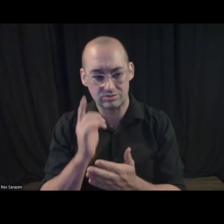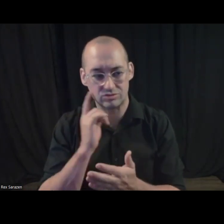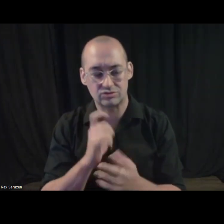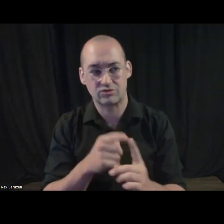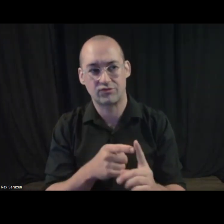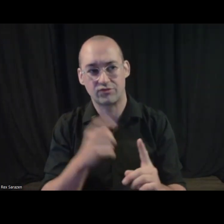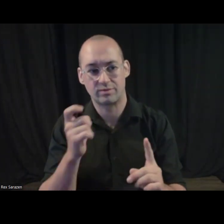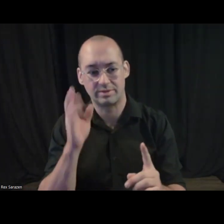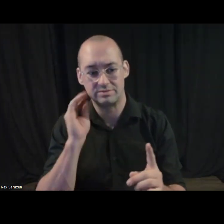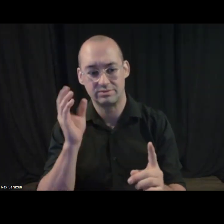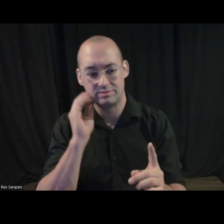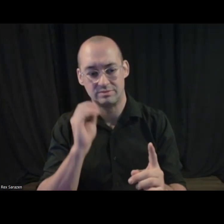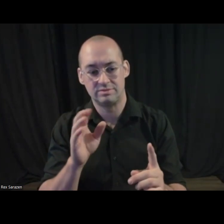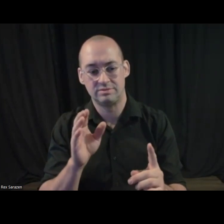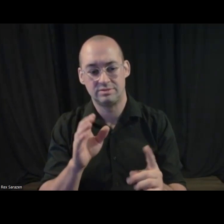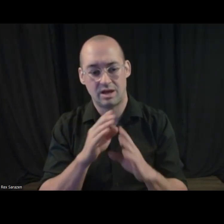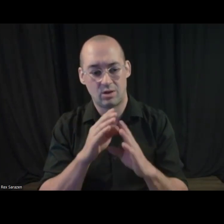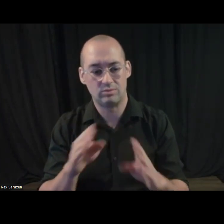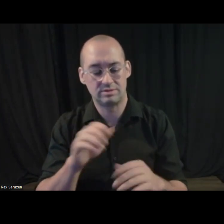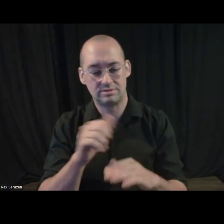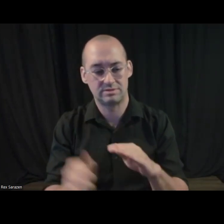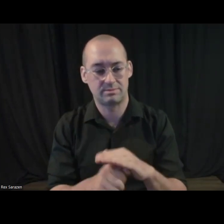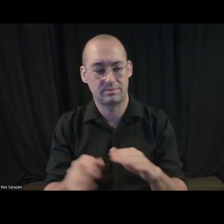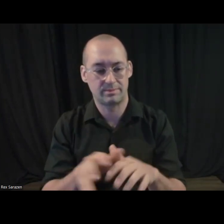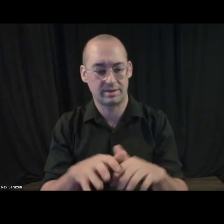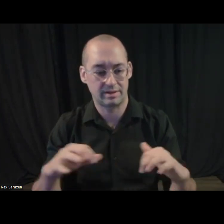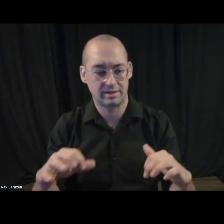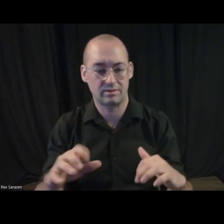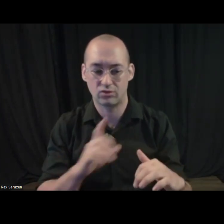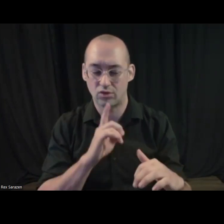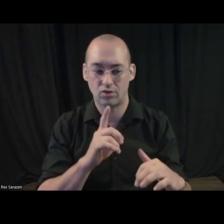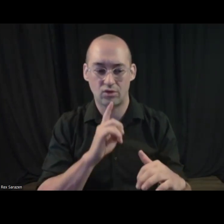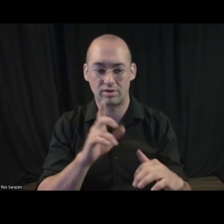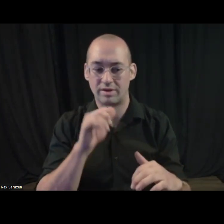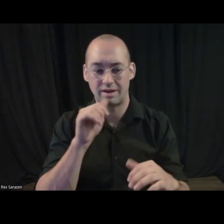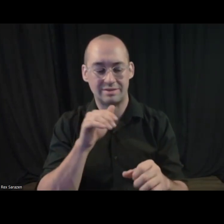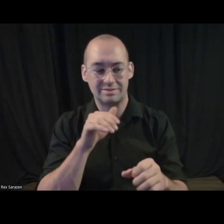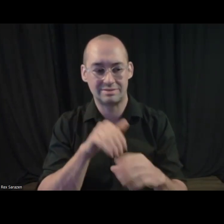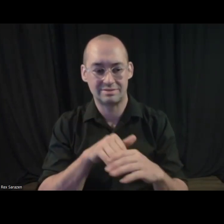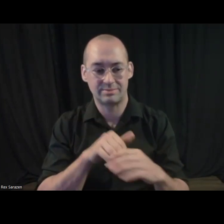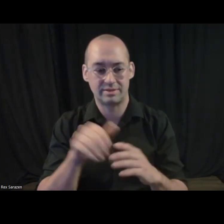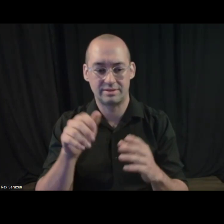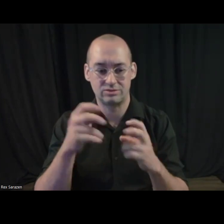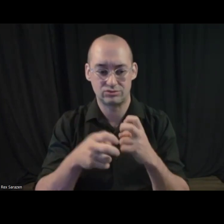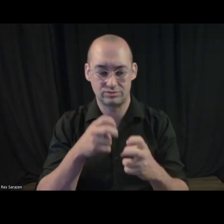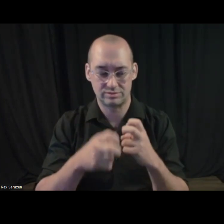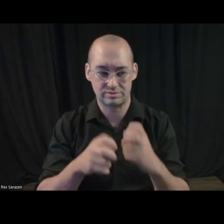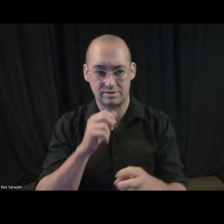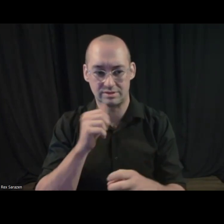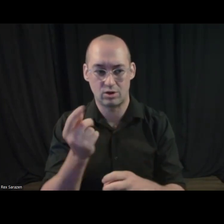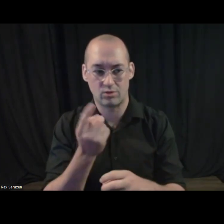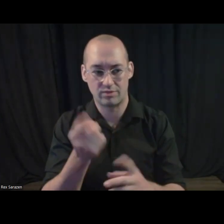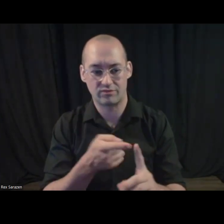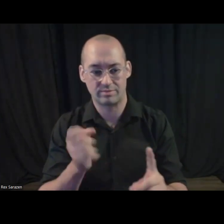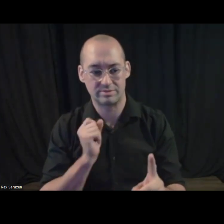our experiences on the housing subcommittee, that there are some inaccessibility issues that are not only due to staff training, but due